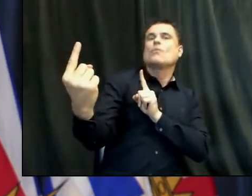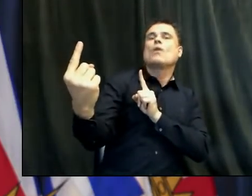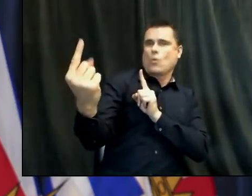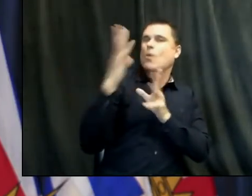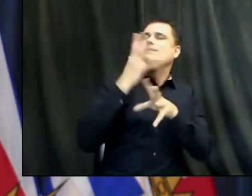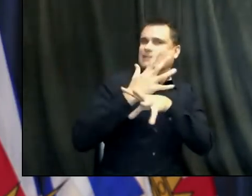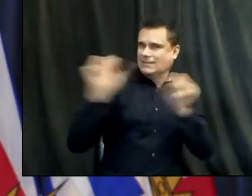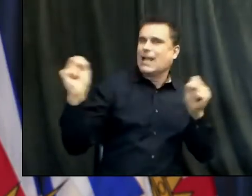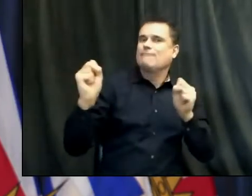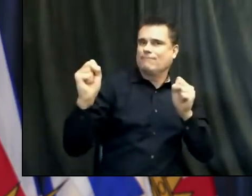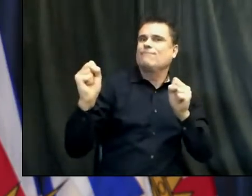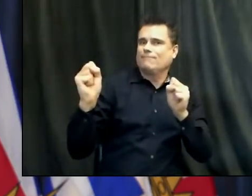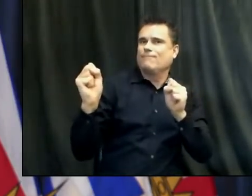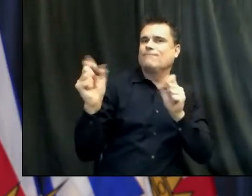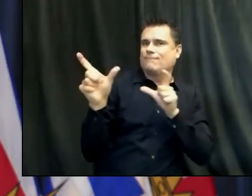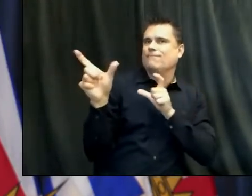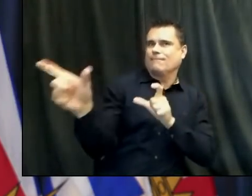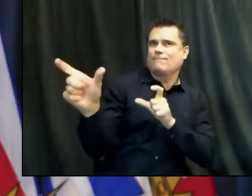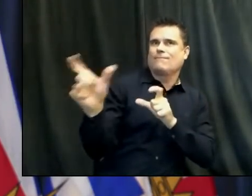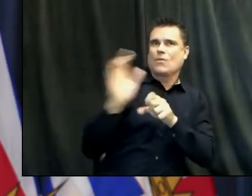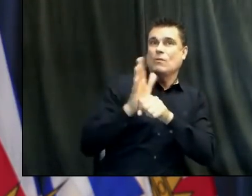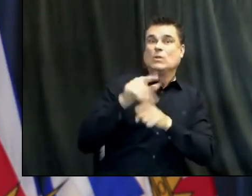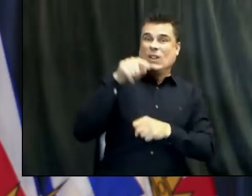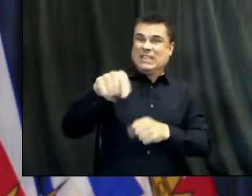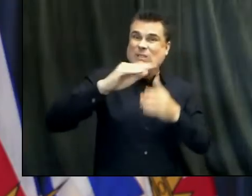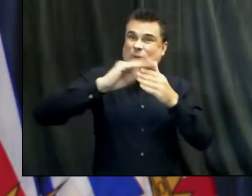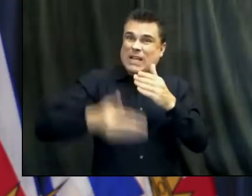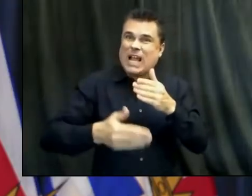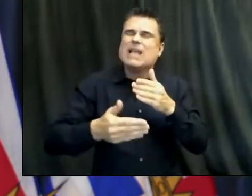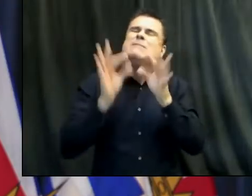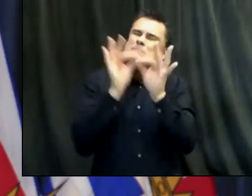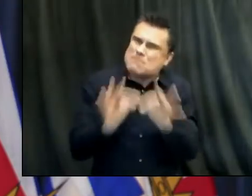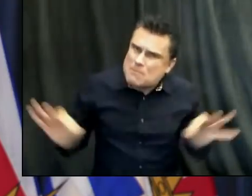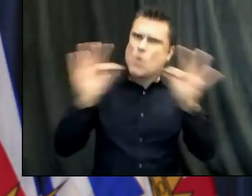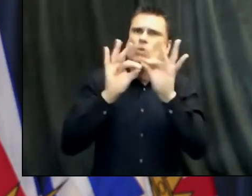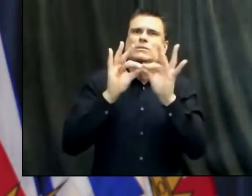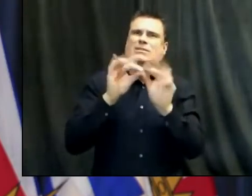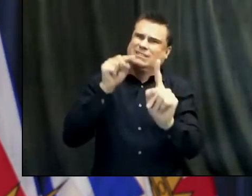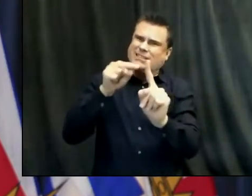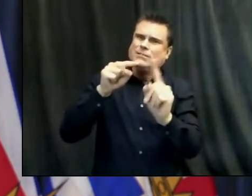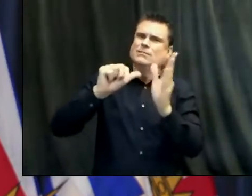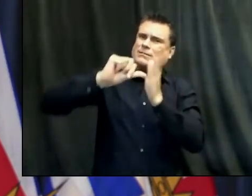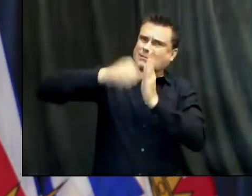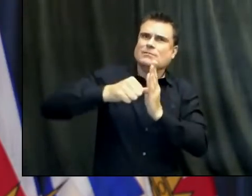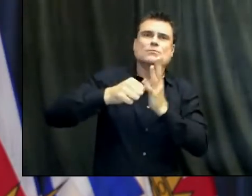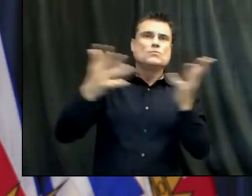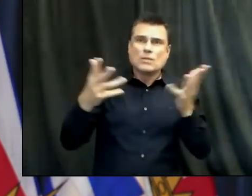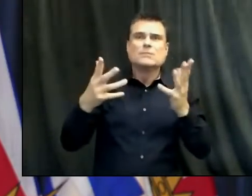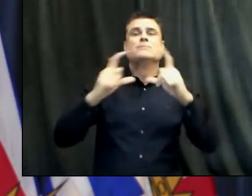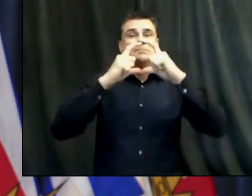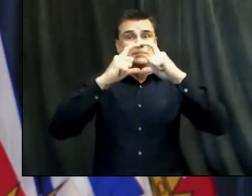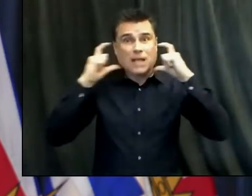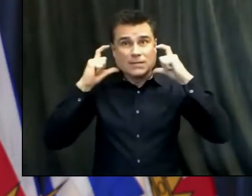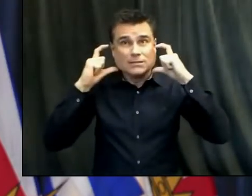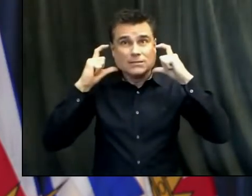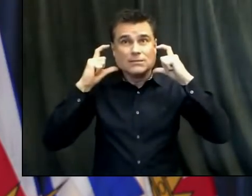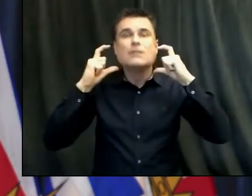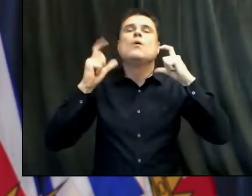remember that. That wearing a non-medical mask in indoor public spaces saves lives.